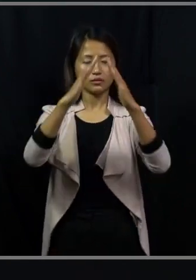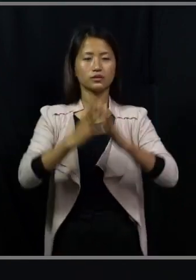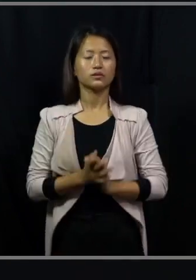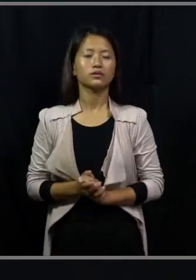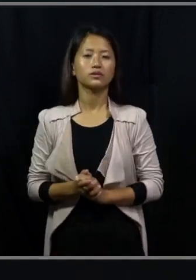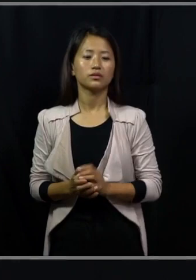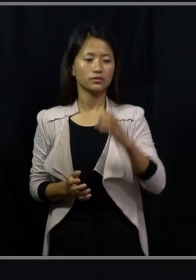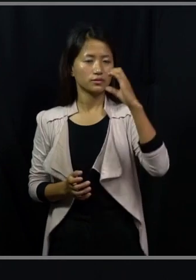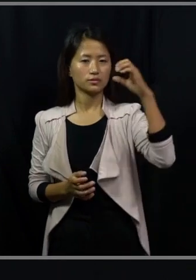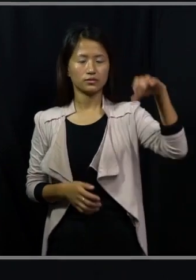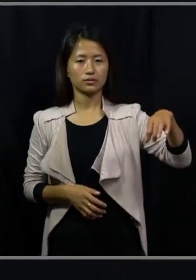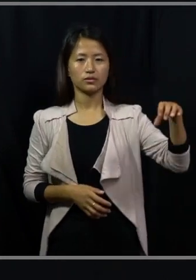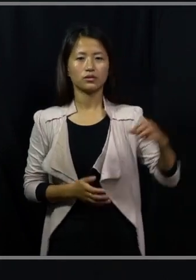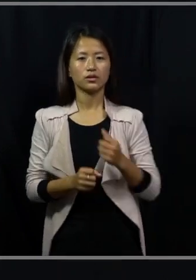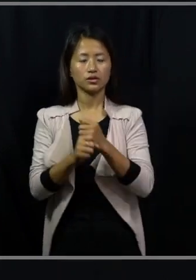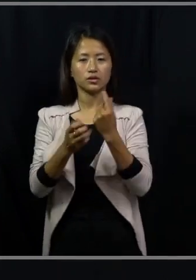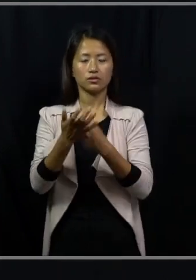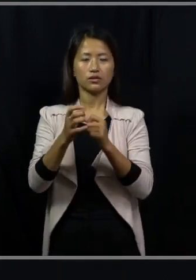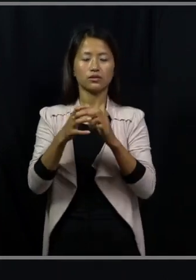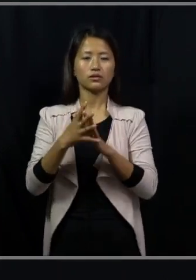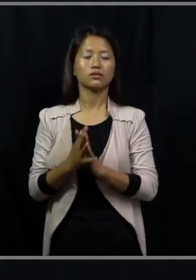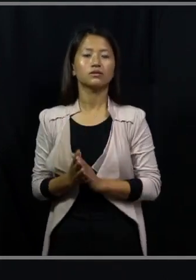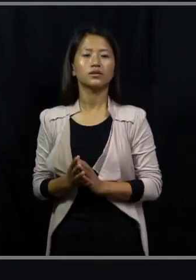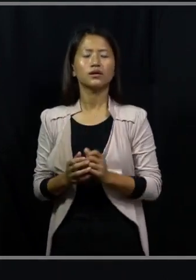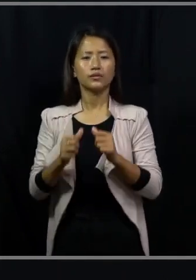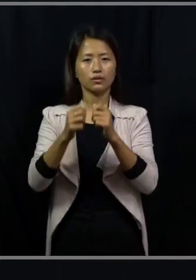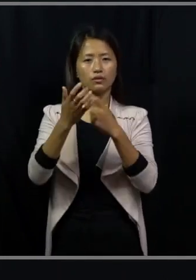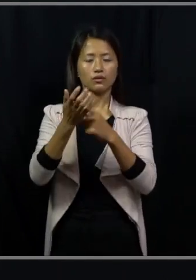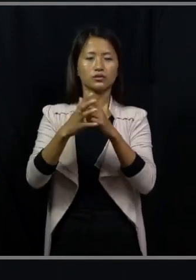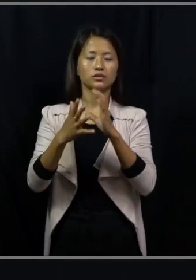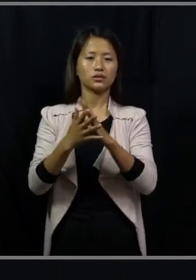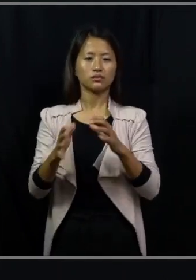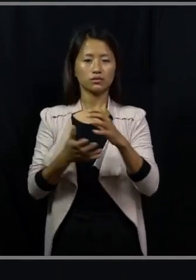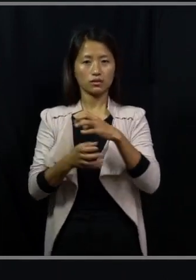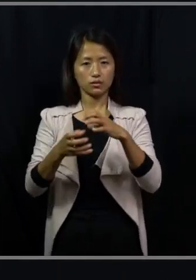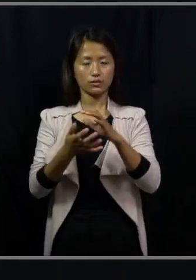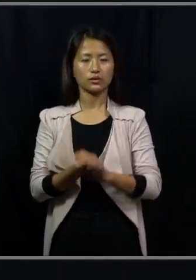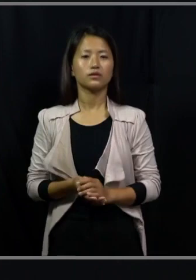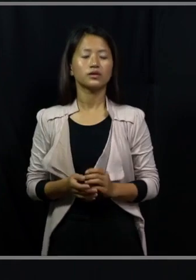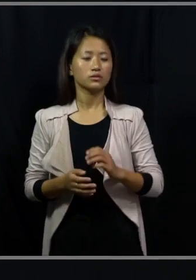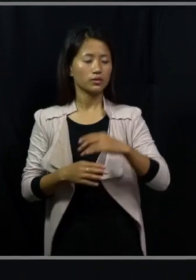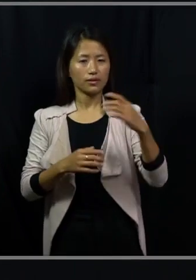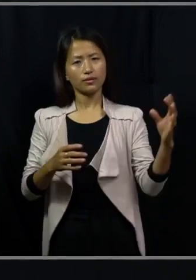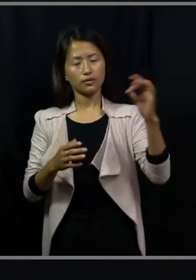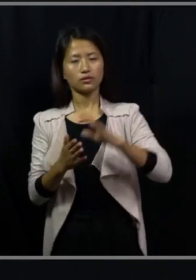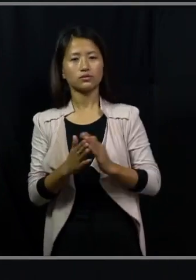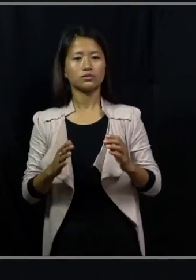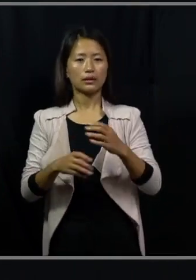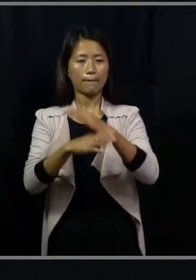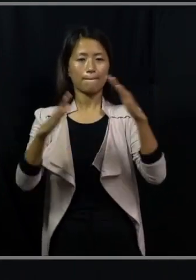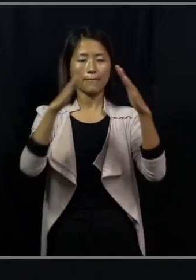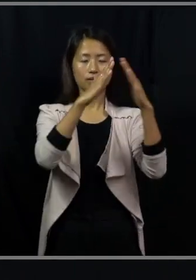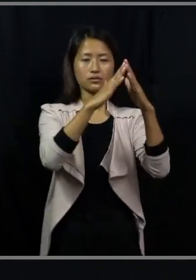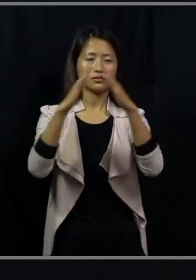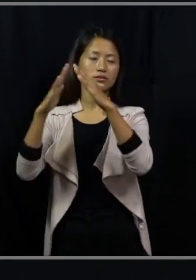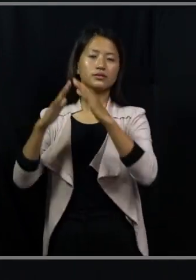dead in the city of Tepe Gawra, it helps the archaeologists to reconstruct the town of Tepe Gawra.